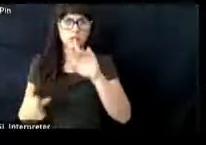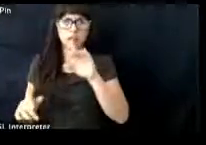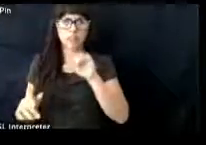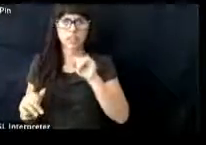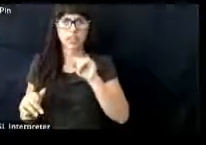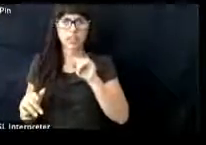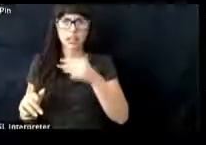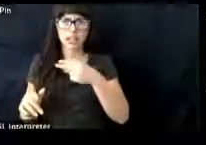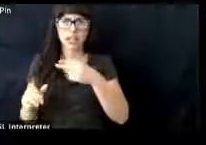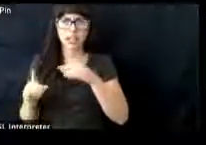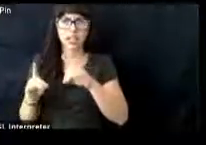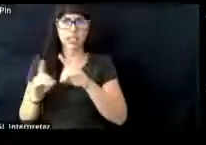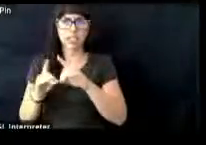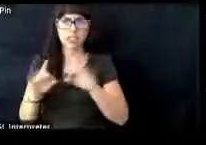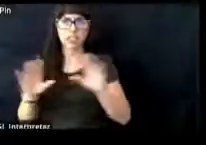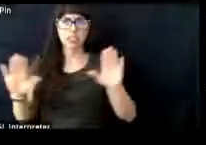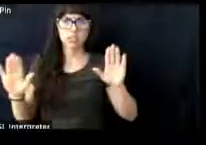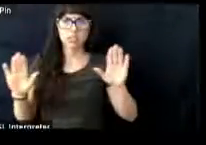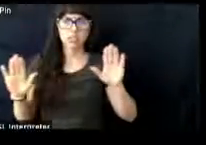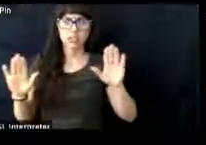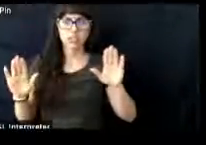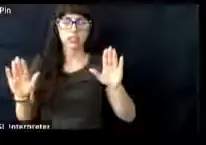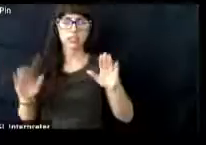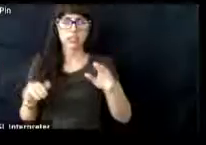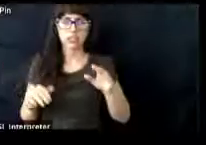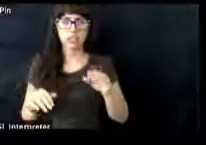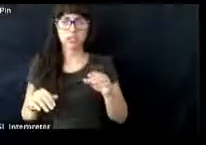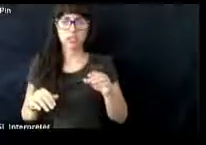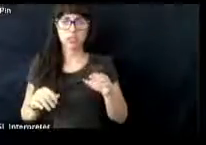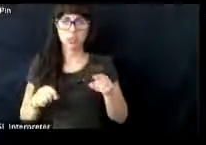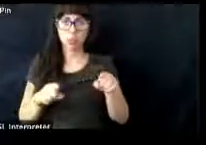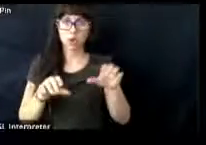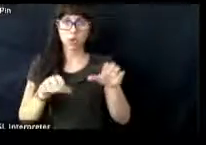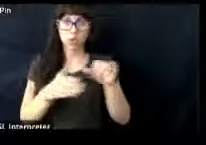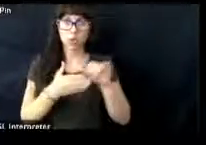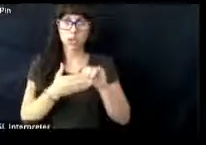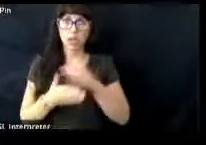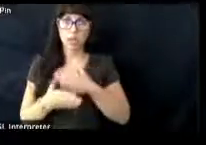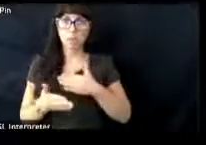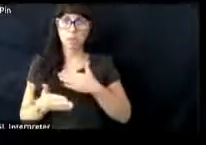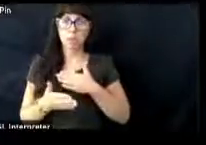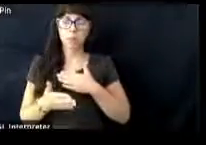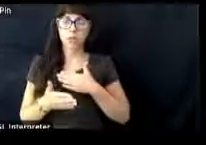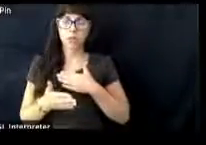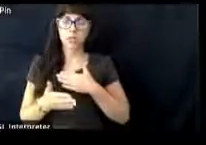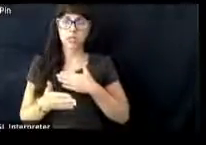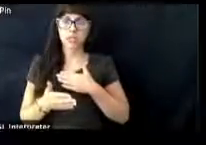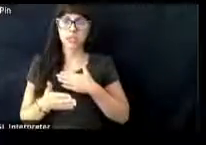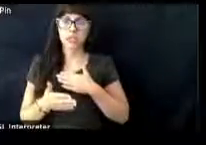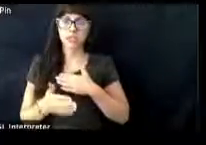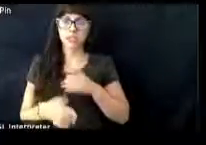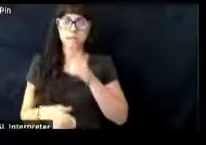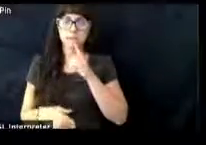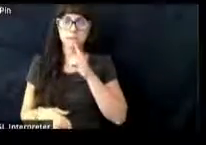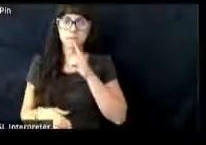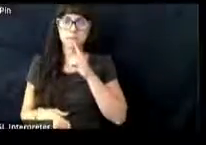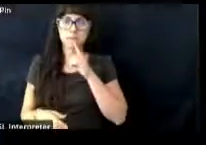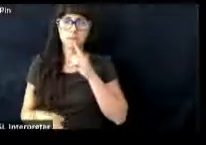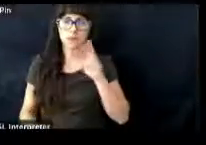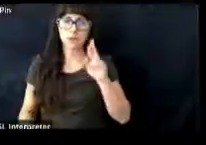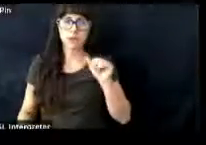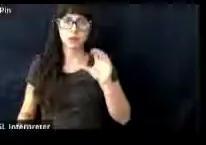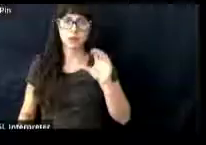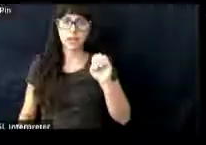while you're pulling that up, it would be nice if people would refrain from using race, ethnicity, or color when they're speaking